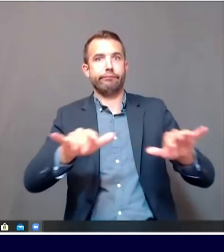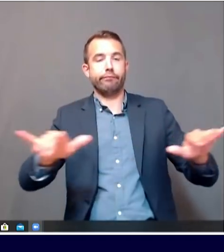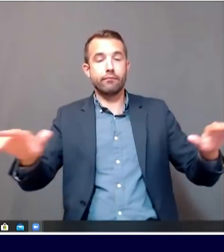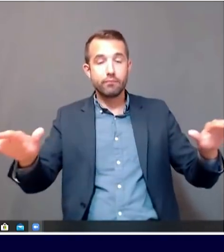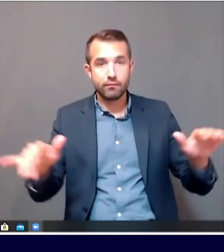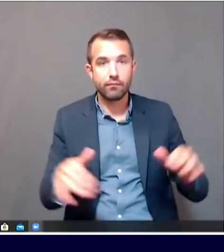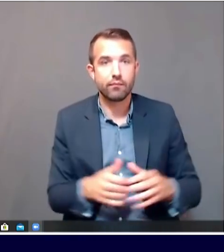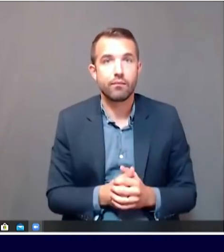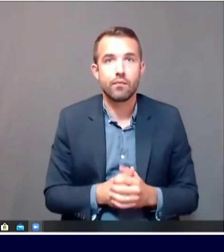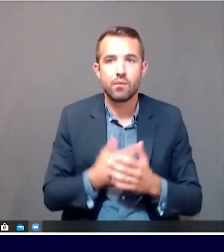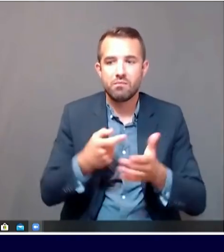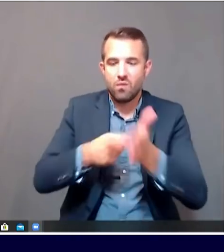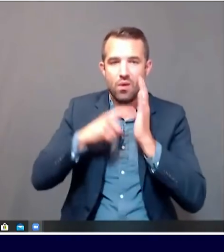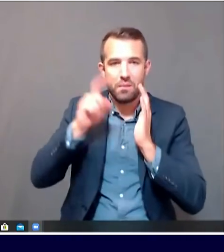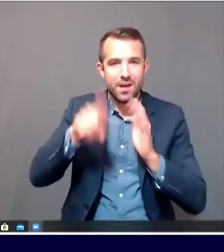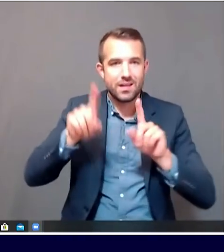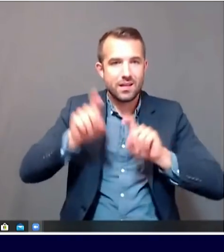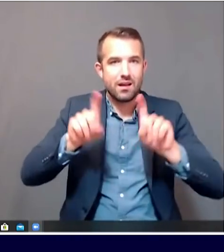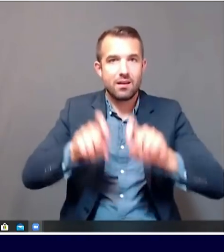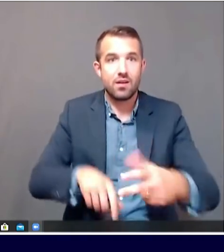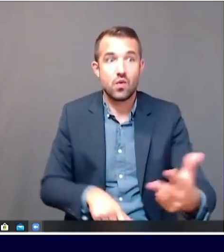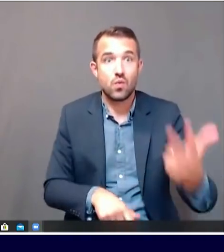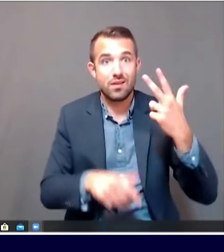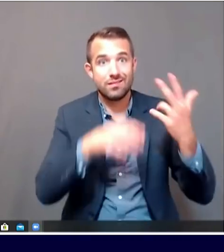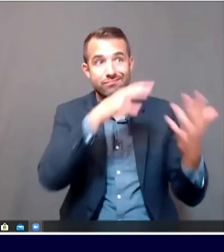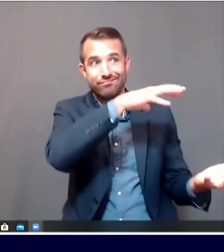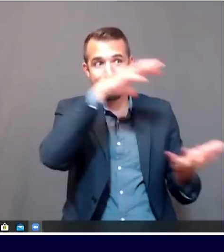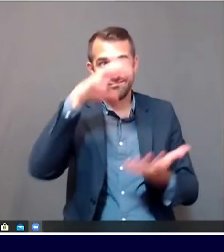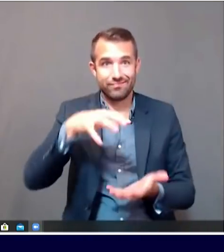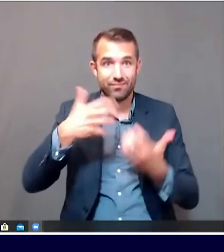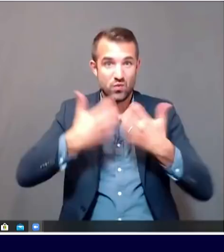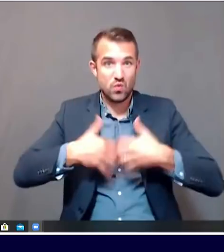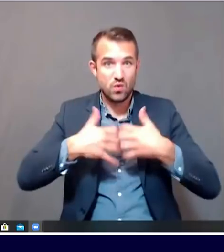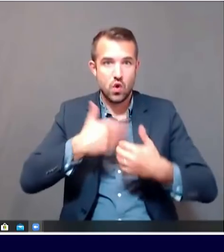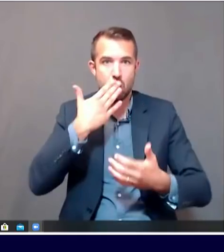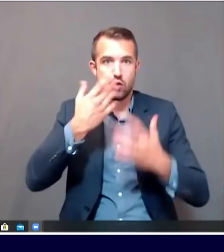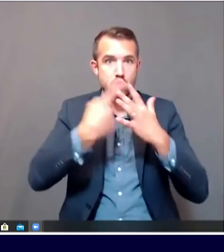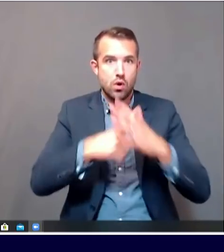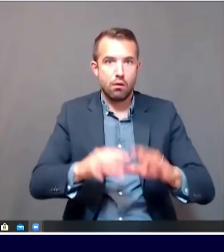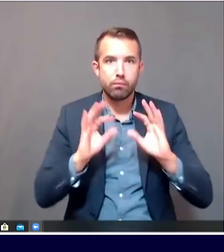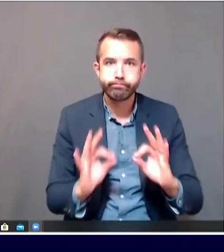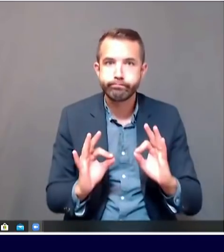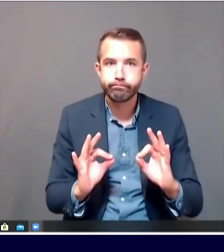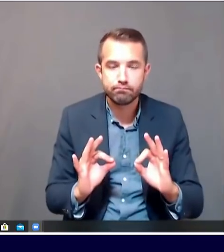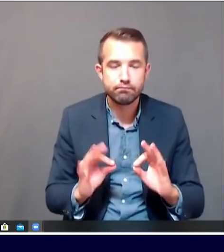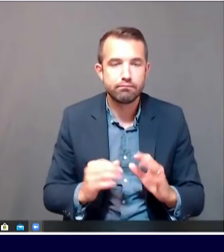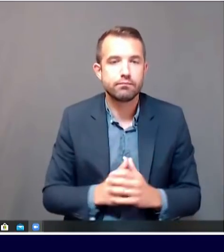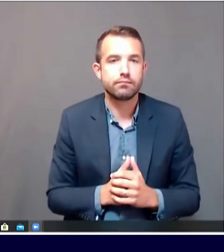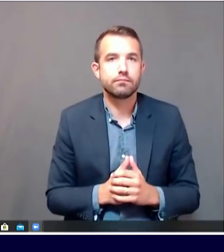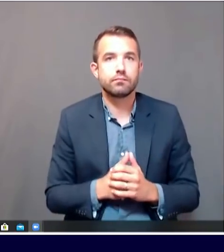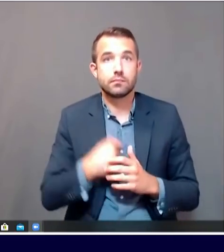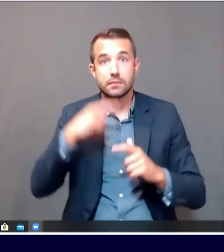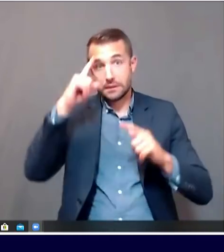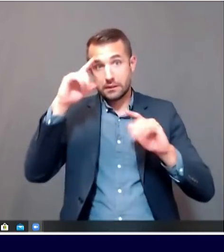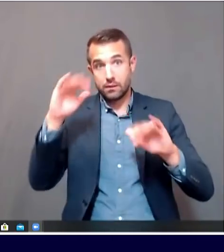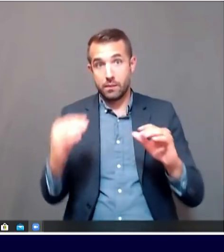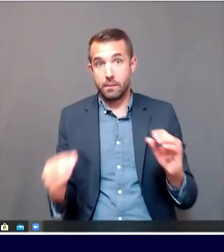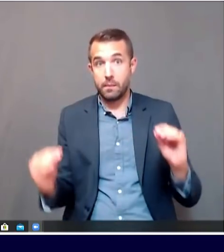3 facilities that will be receiving the machines, that's a good start. We're hoping for more that find their way to